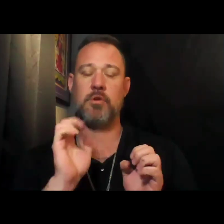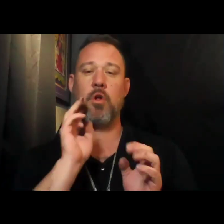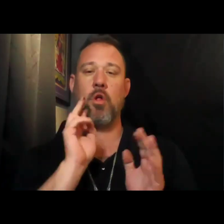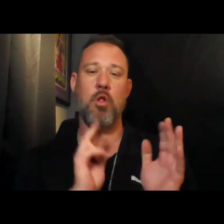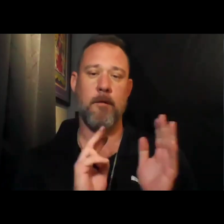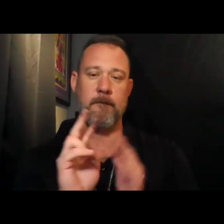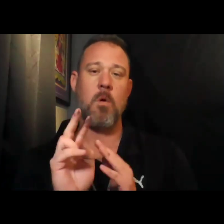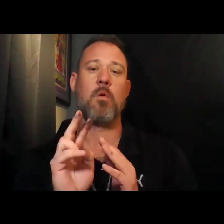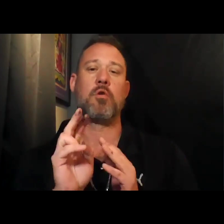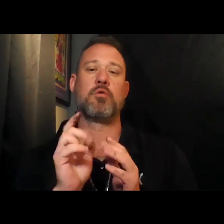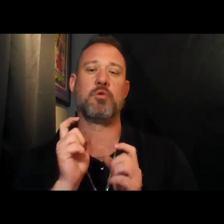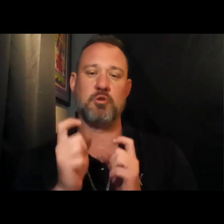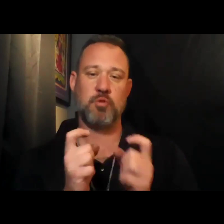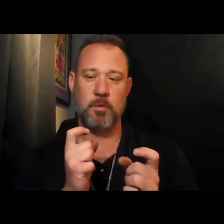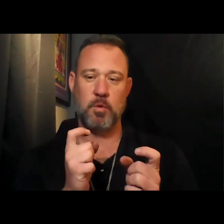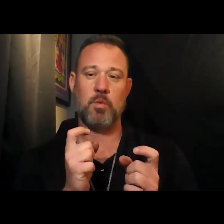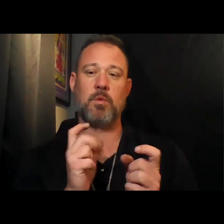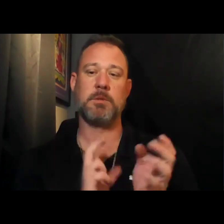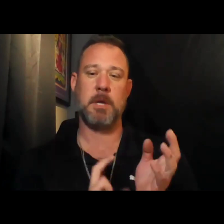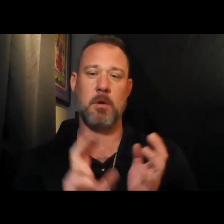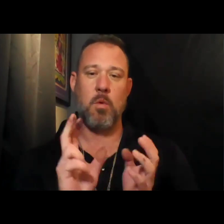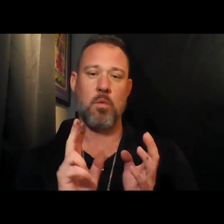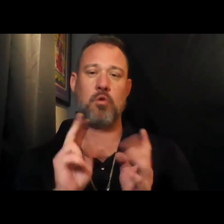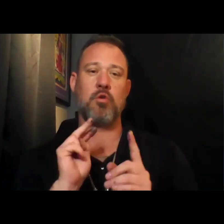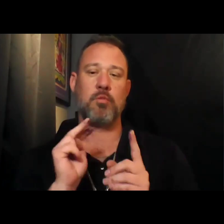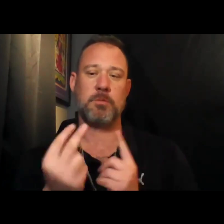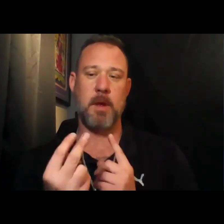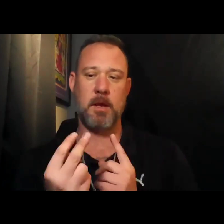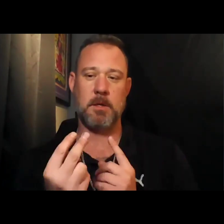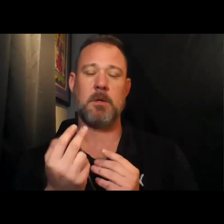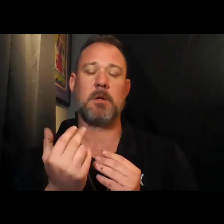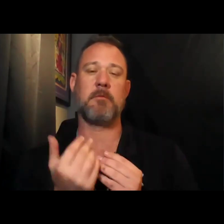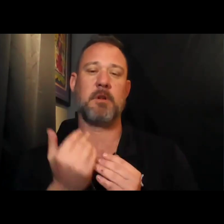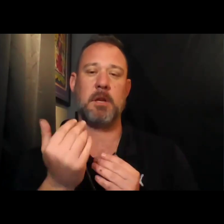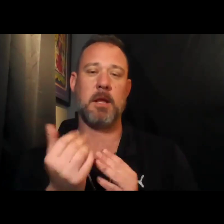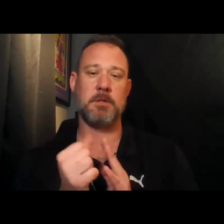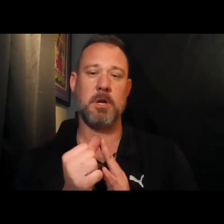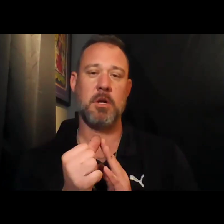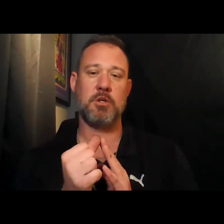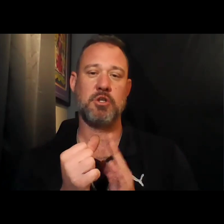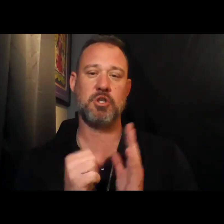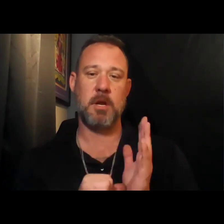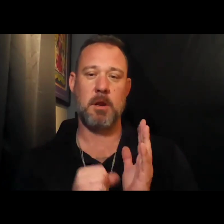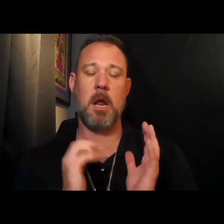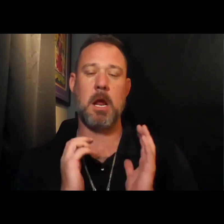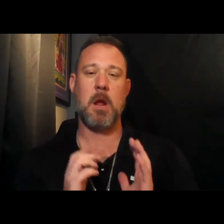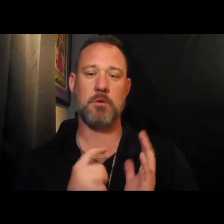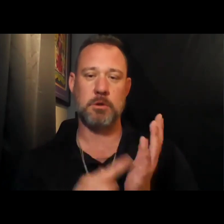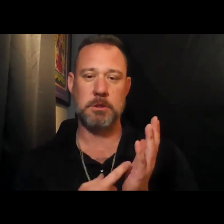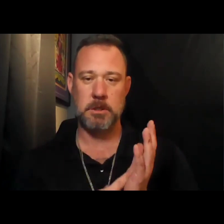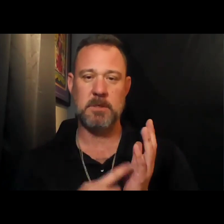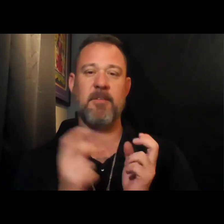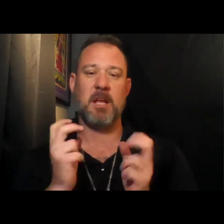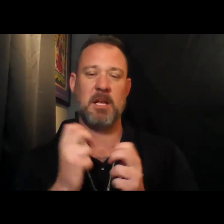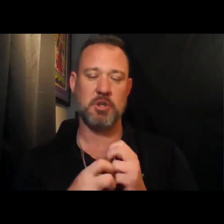to contributing to that from the stakeholder perspective. Next on the agenda, we have the council discussion of pressing issues